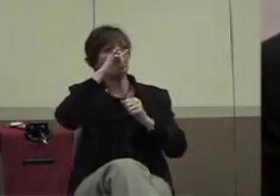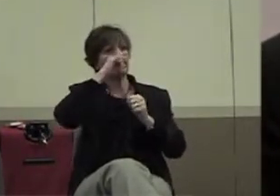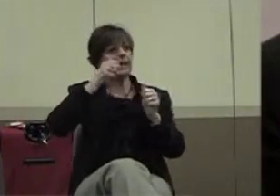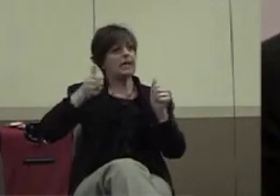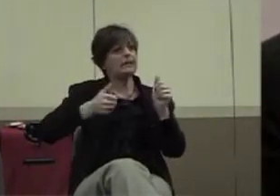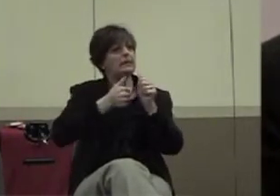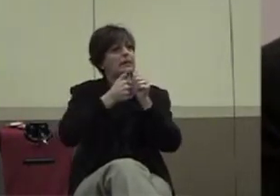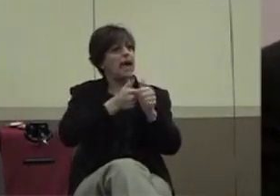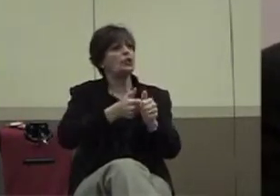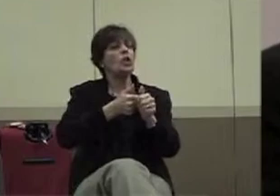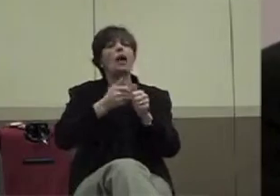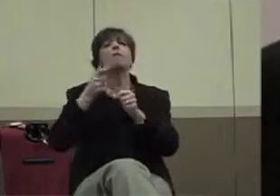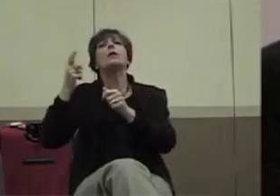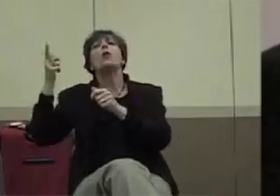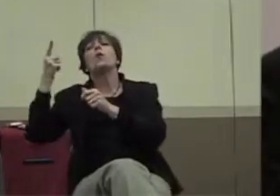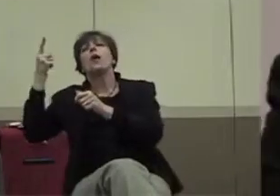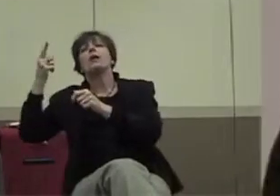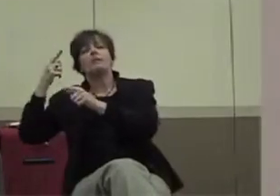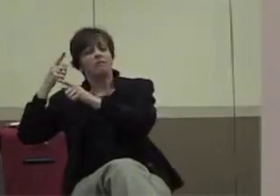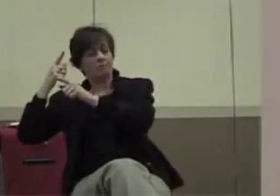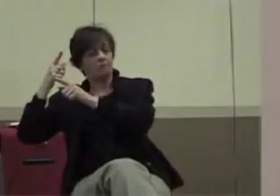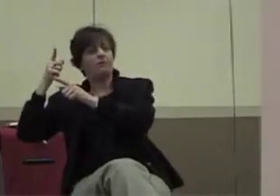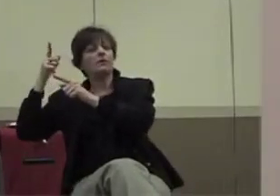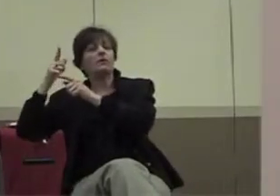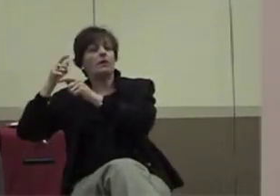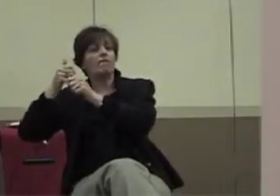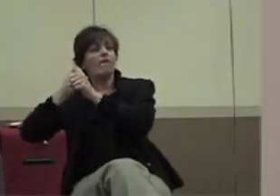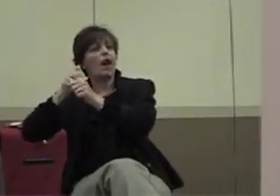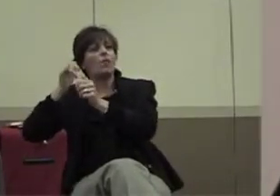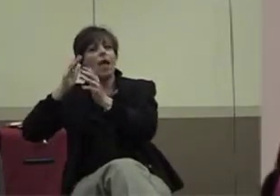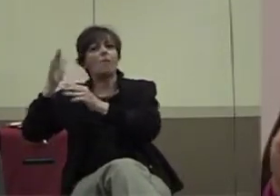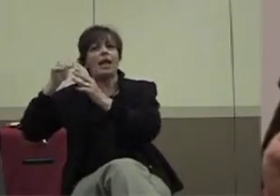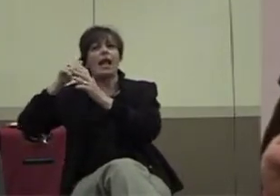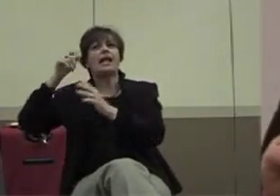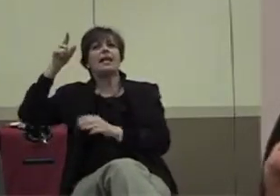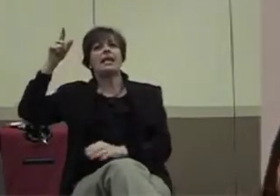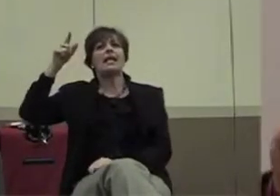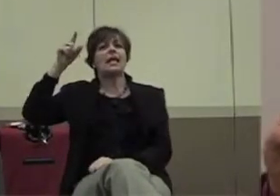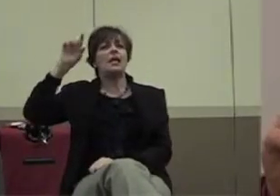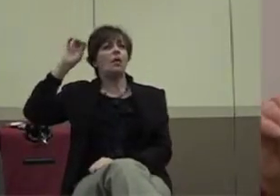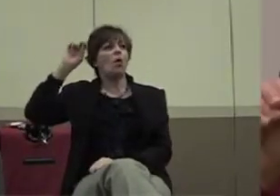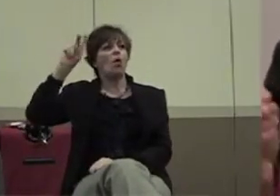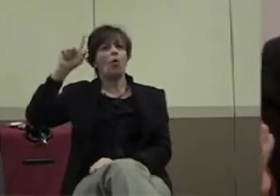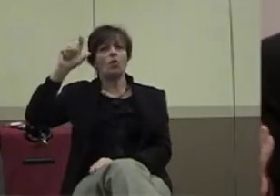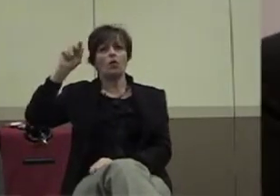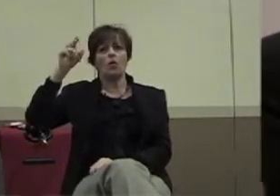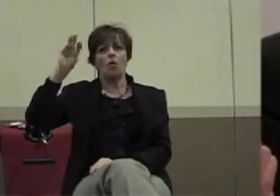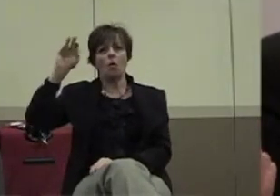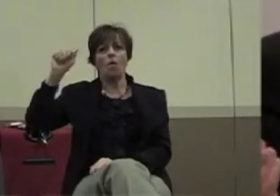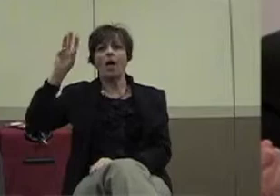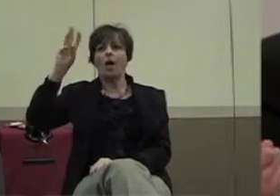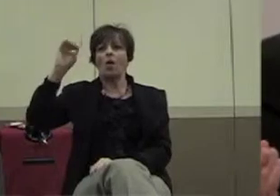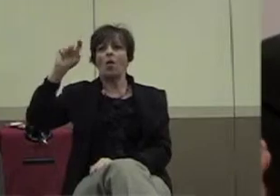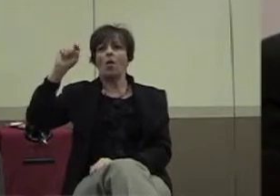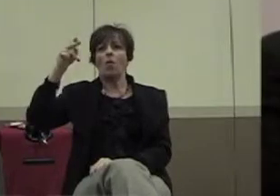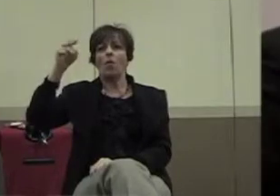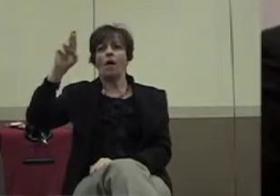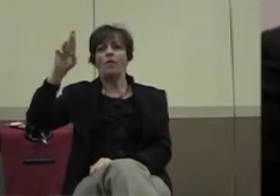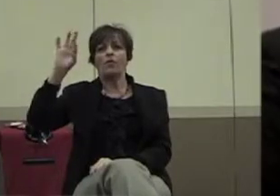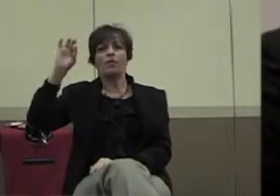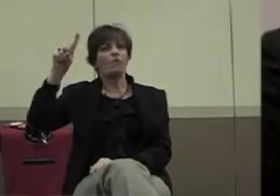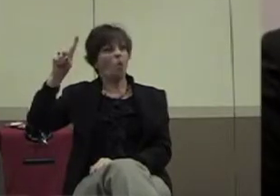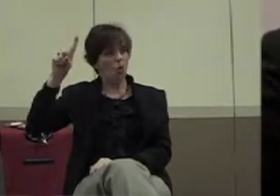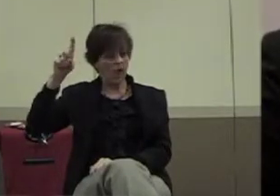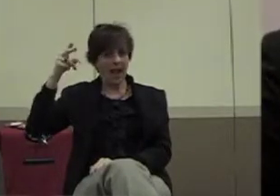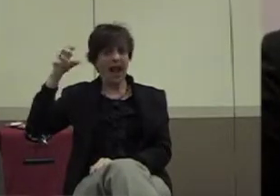followed that plan, Weatherford High School in Weatherford, Oklahoma. And it's a school of 400 kids, but it's